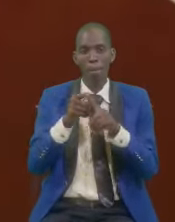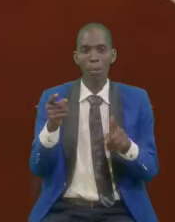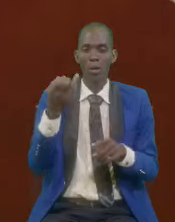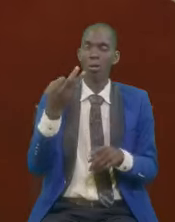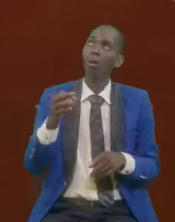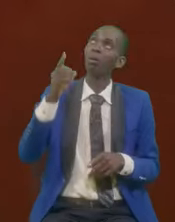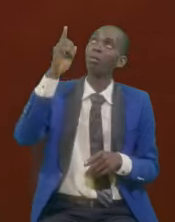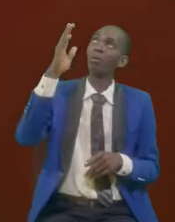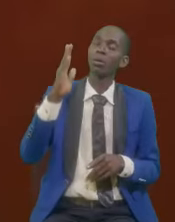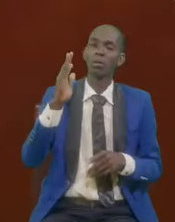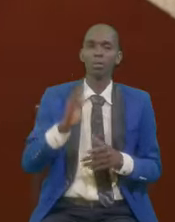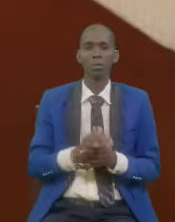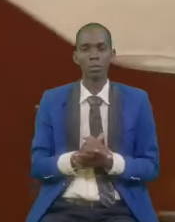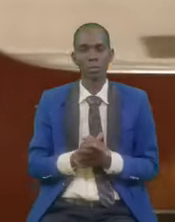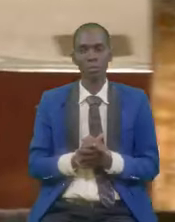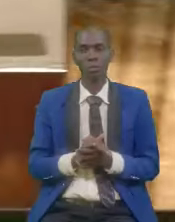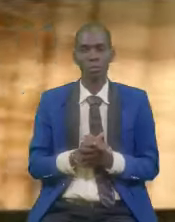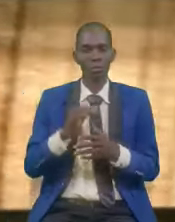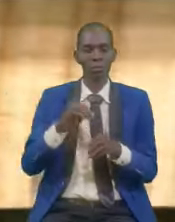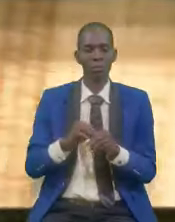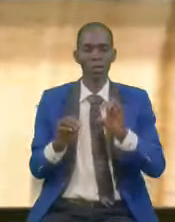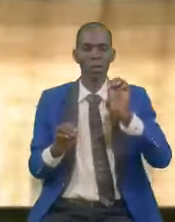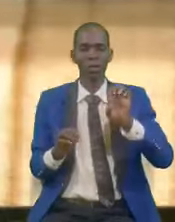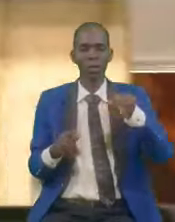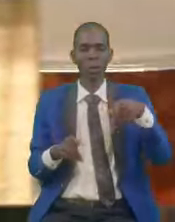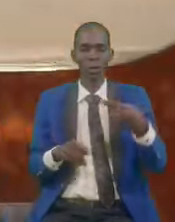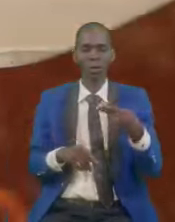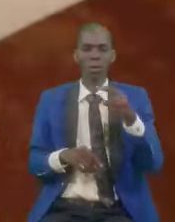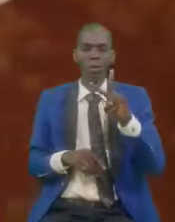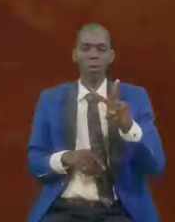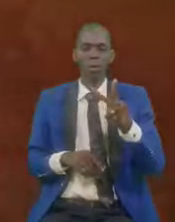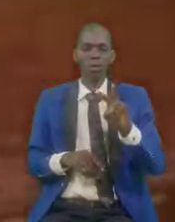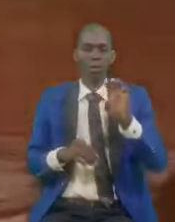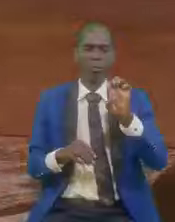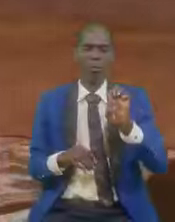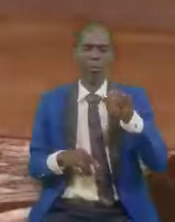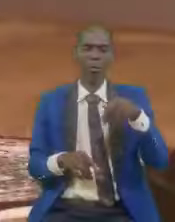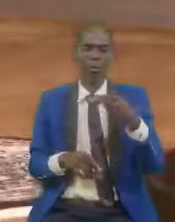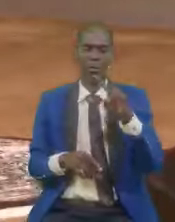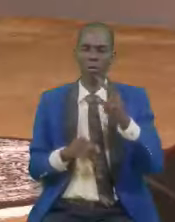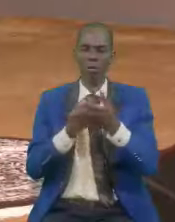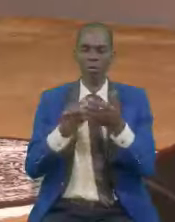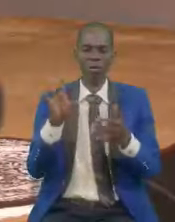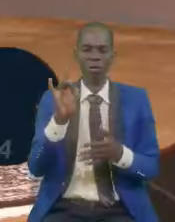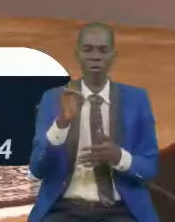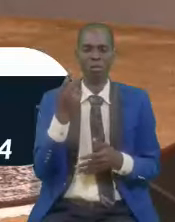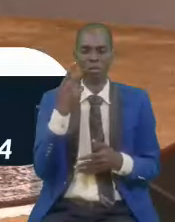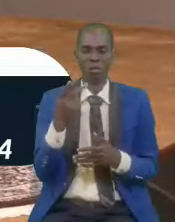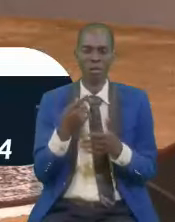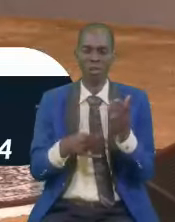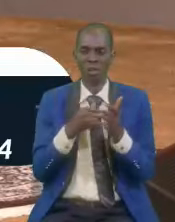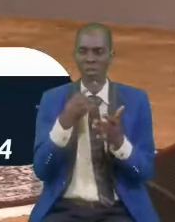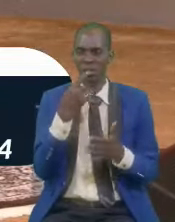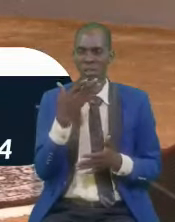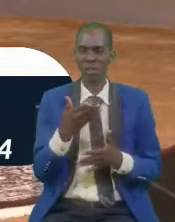but of God. In Ephesians chapter 2, reading from verse 8, Ephesians 2 verse